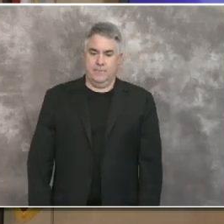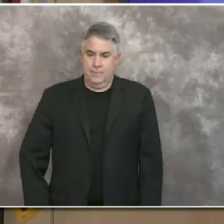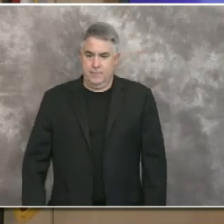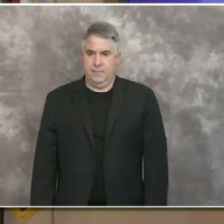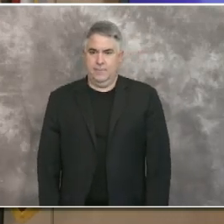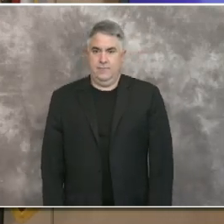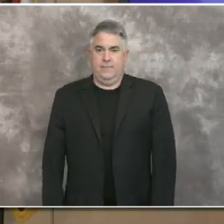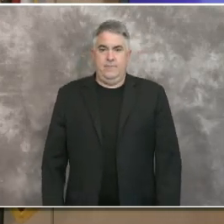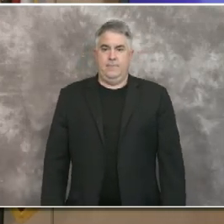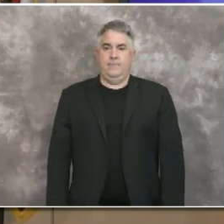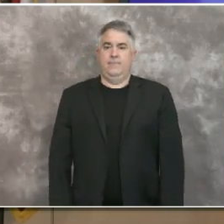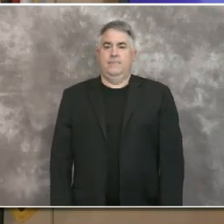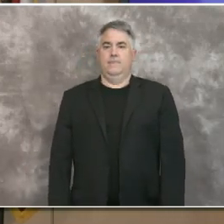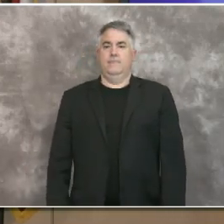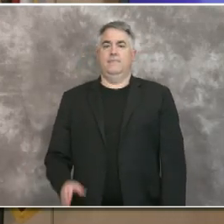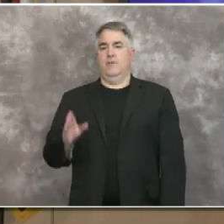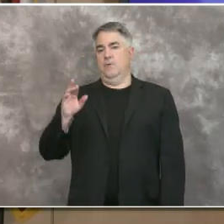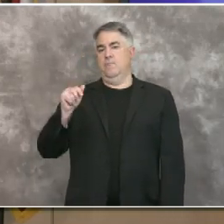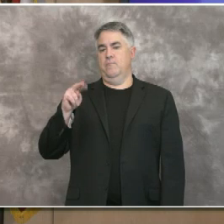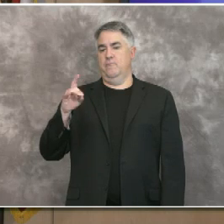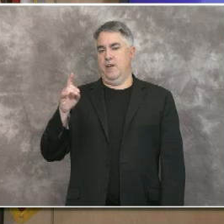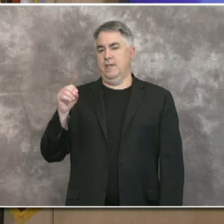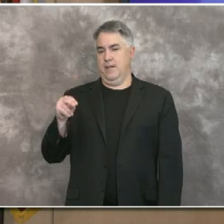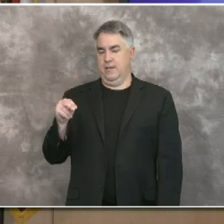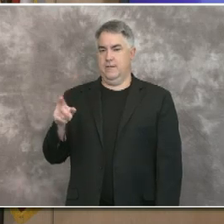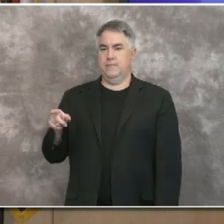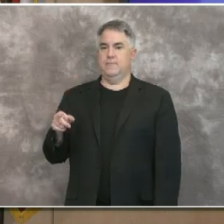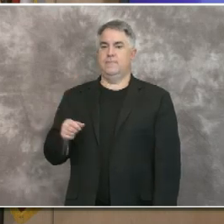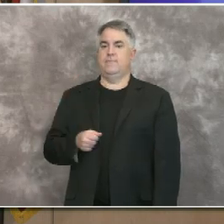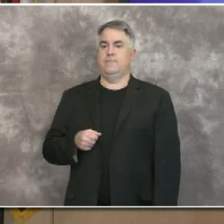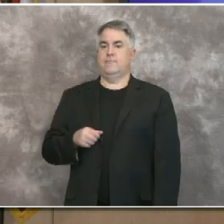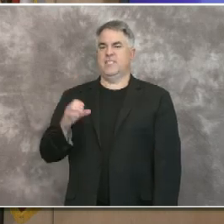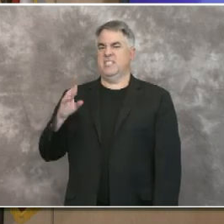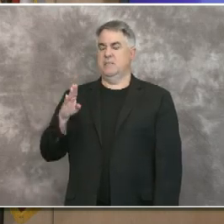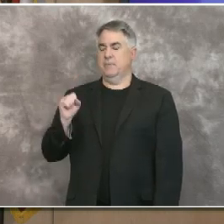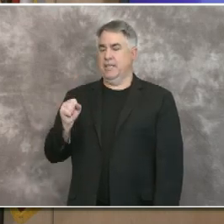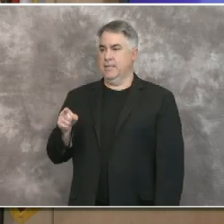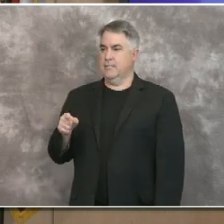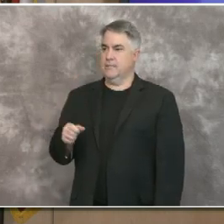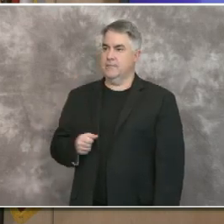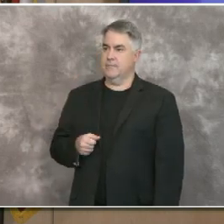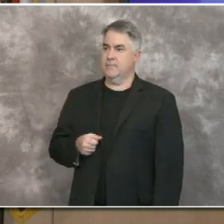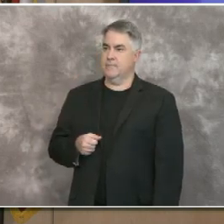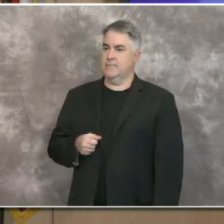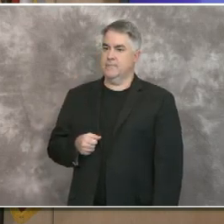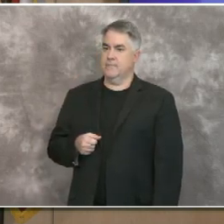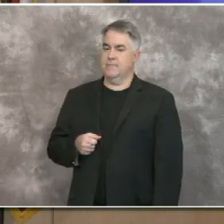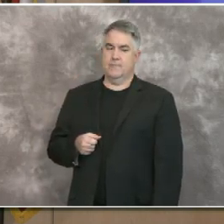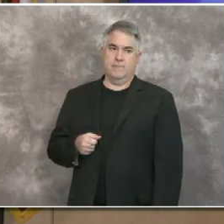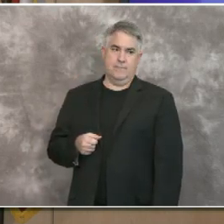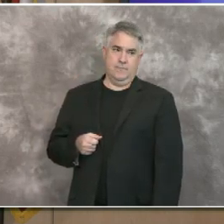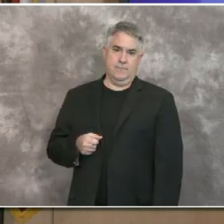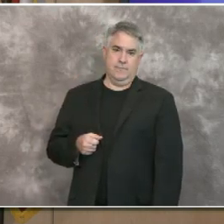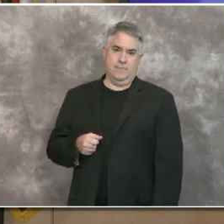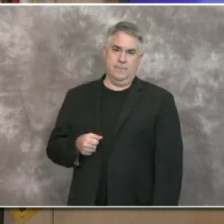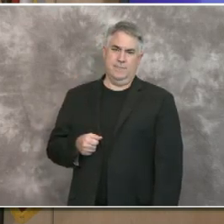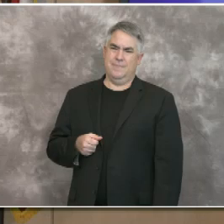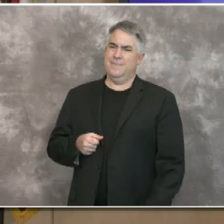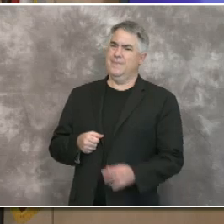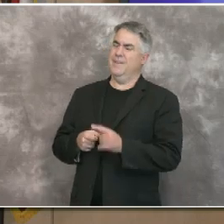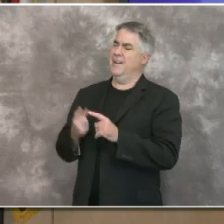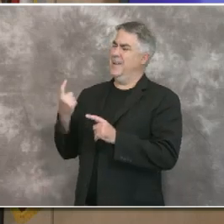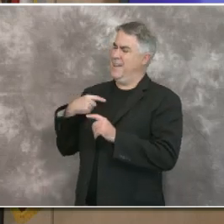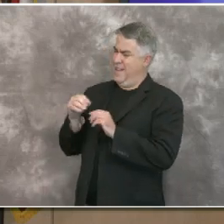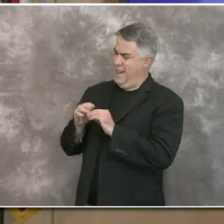Brandon Lewis with CBS 8. Please state your question. Just a couple clarifying questions.